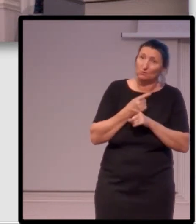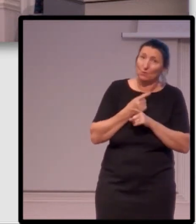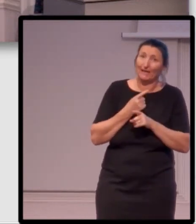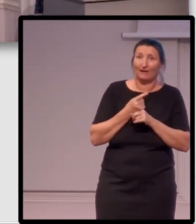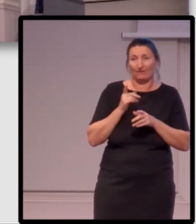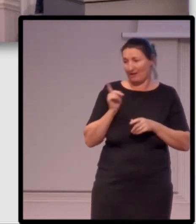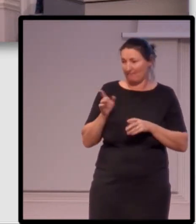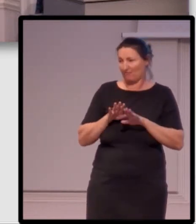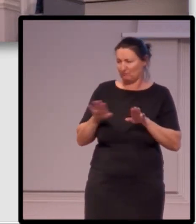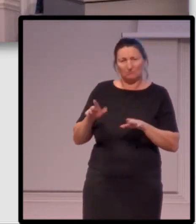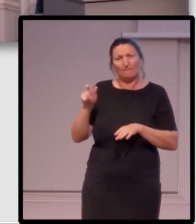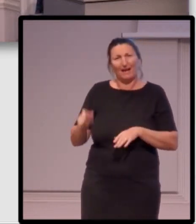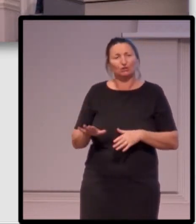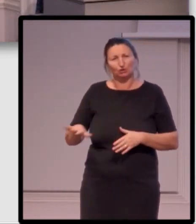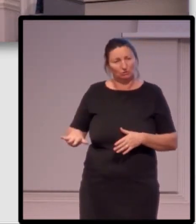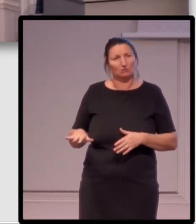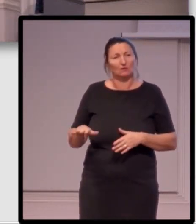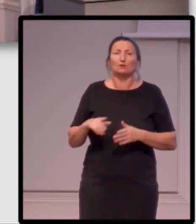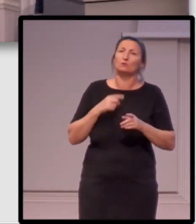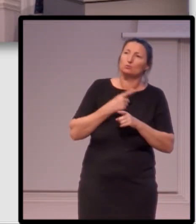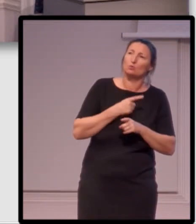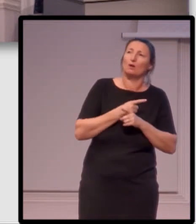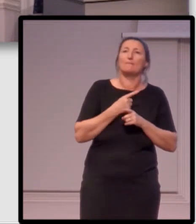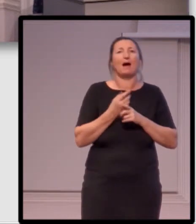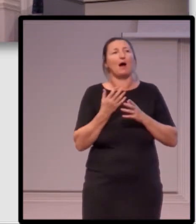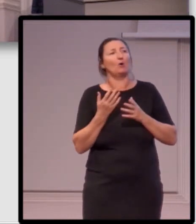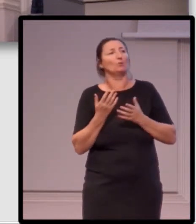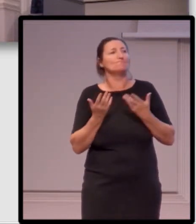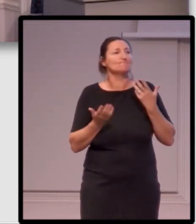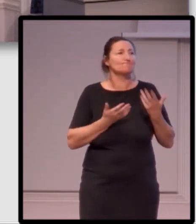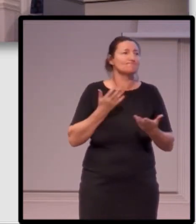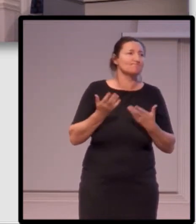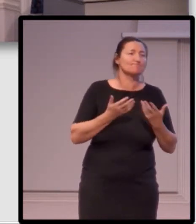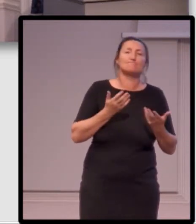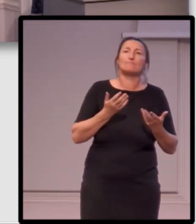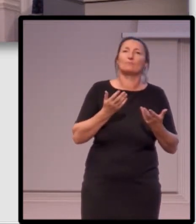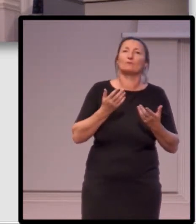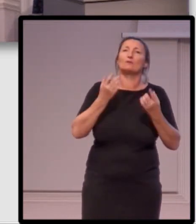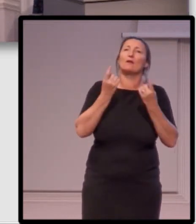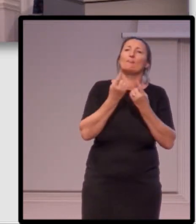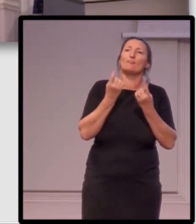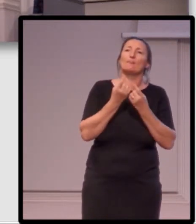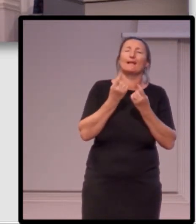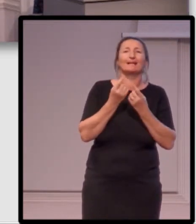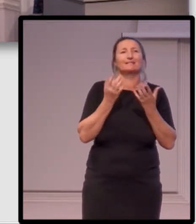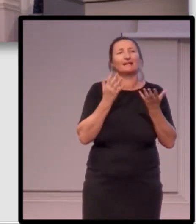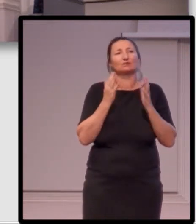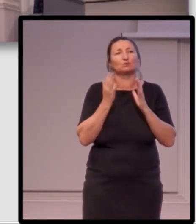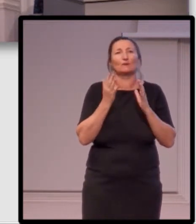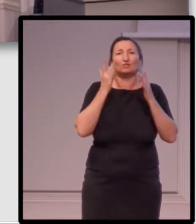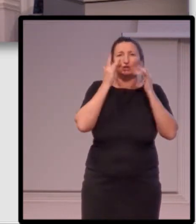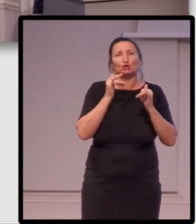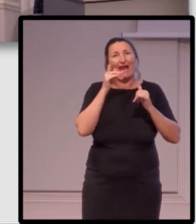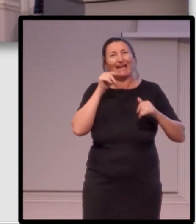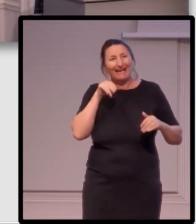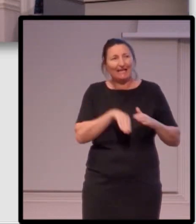about patients, not talking about things that are normal, not talking about things that are, about kind of